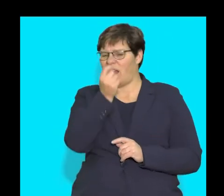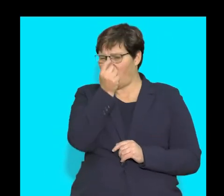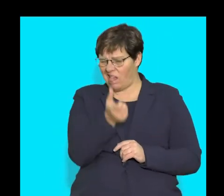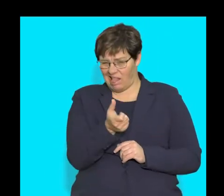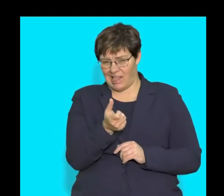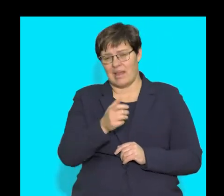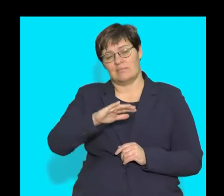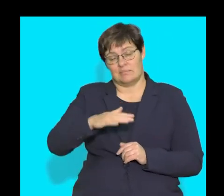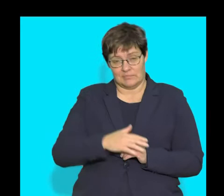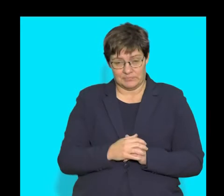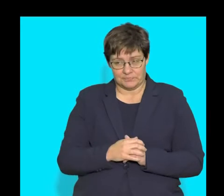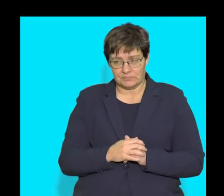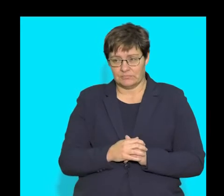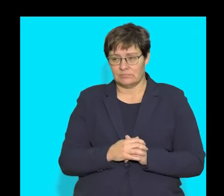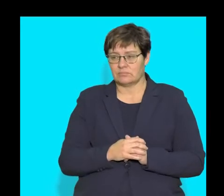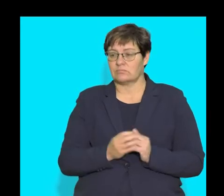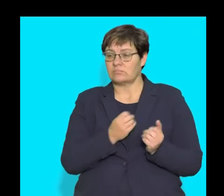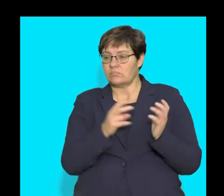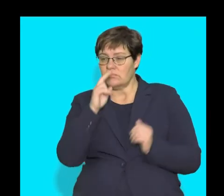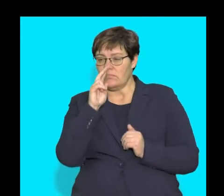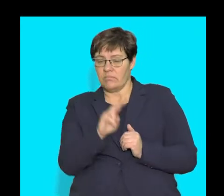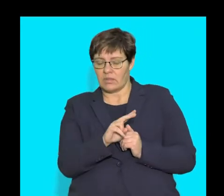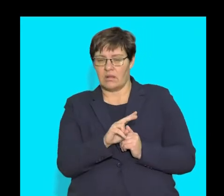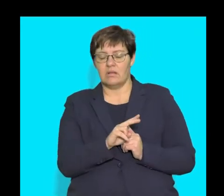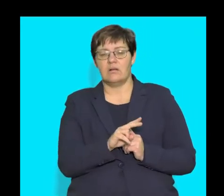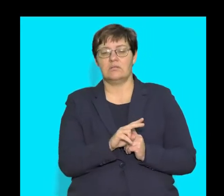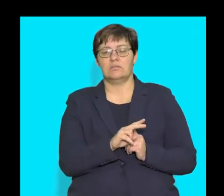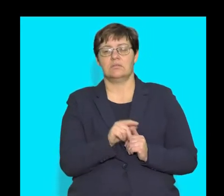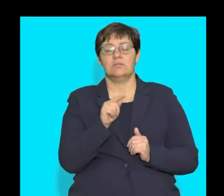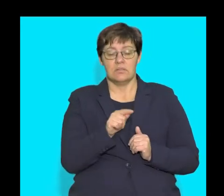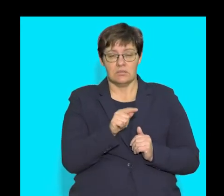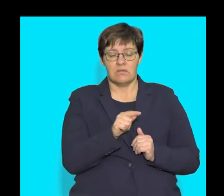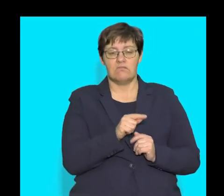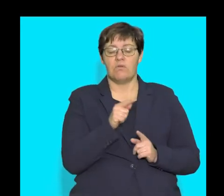in the moderate amounts, and these are often seen as the ones that are